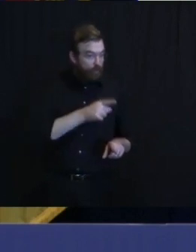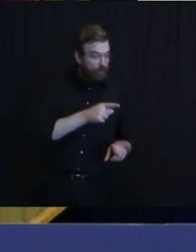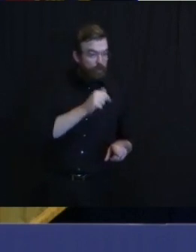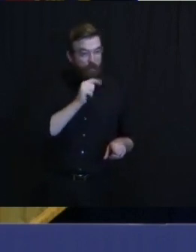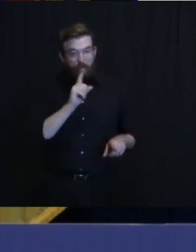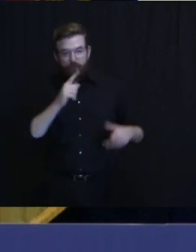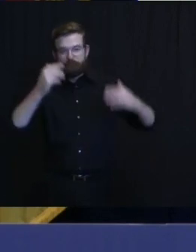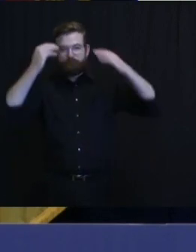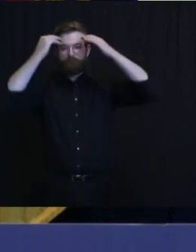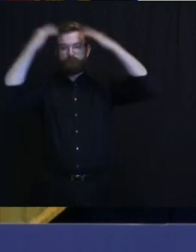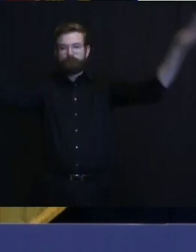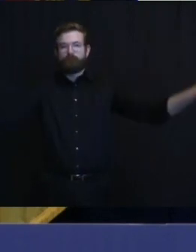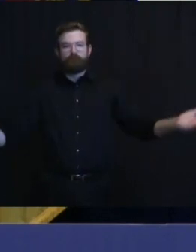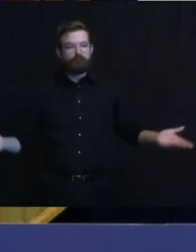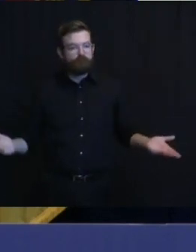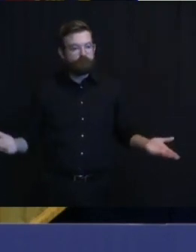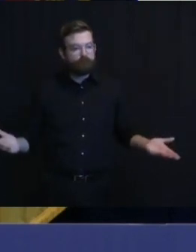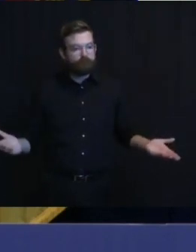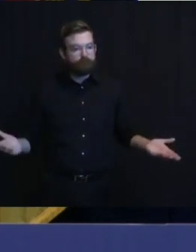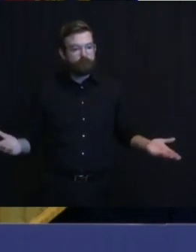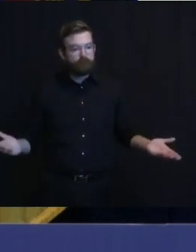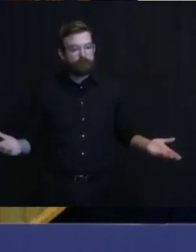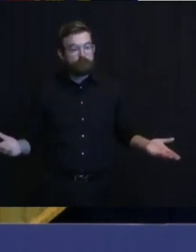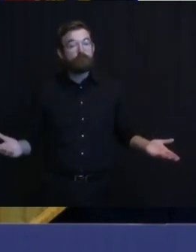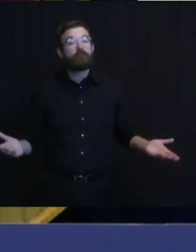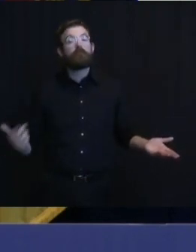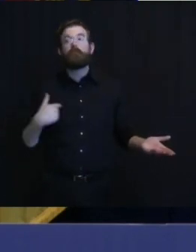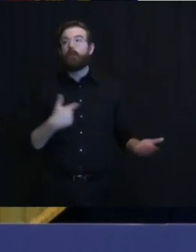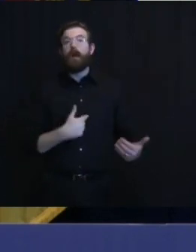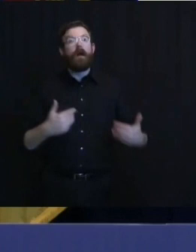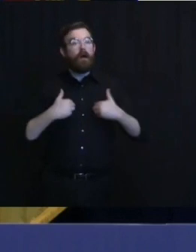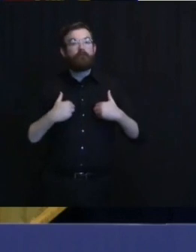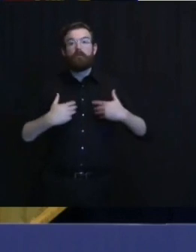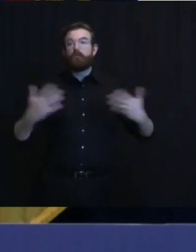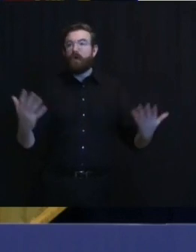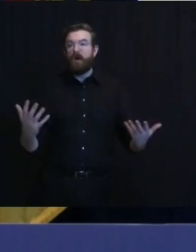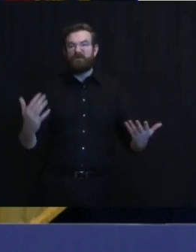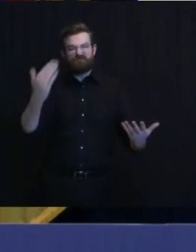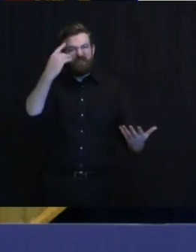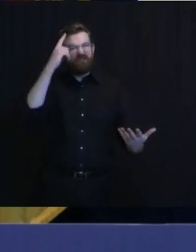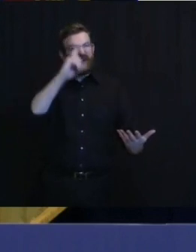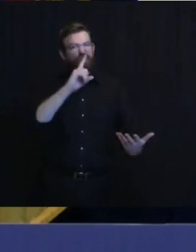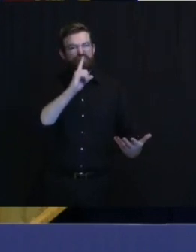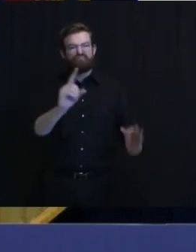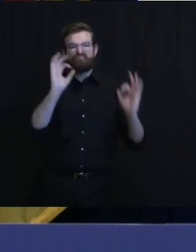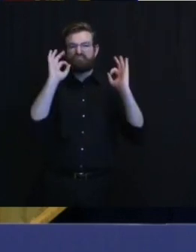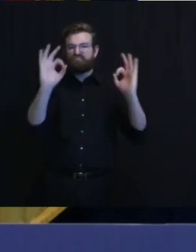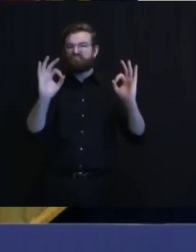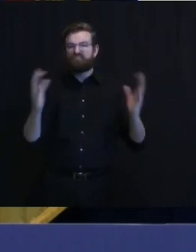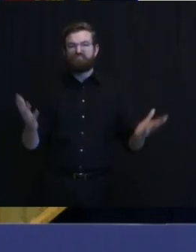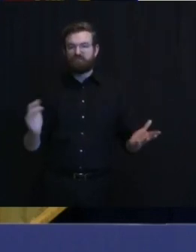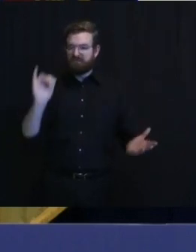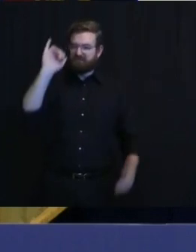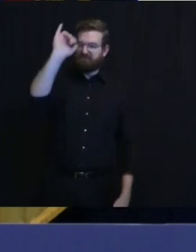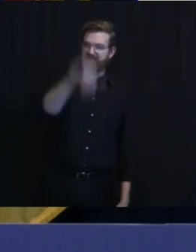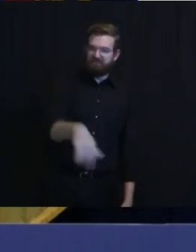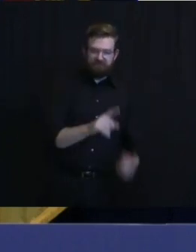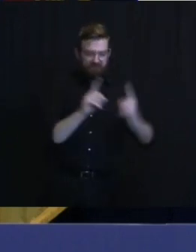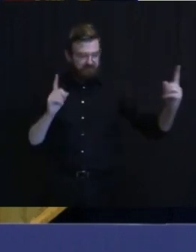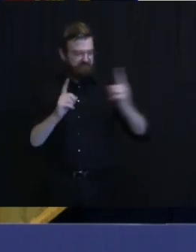sort of the basic stuff we're going to have to rely on. It's not sexy, it's not high-minded, it's very basic, but incredibly